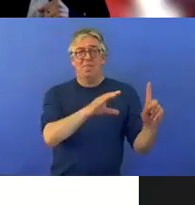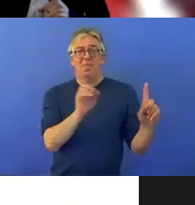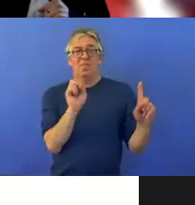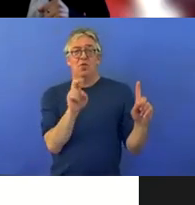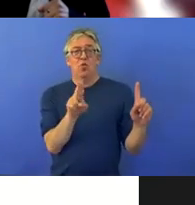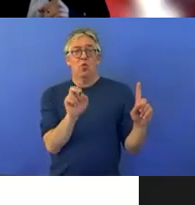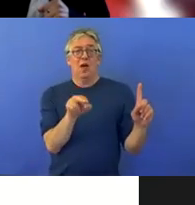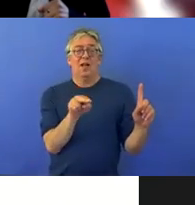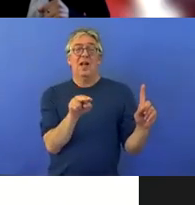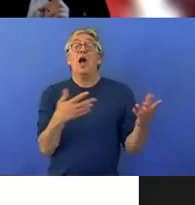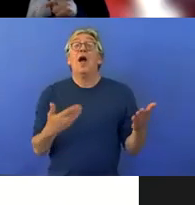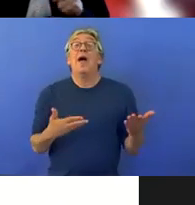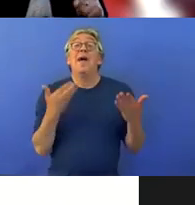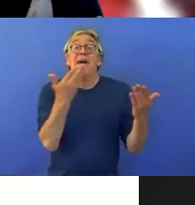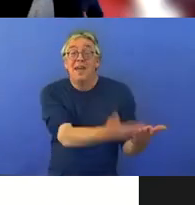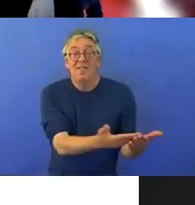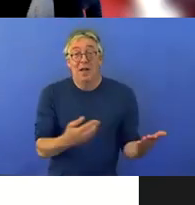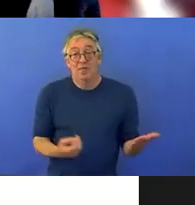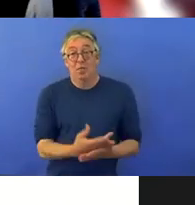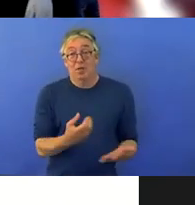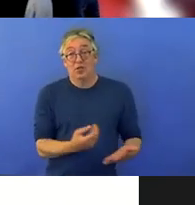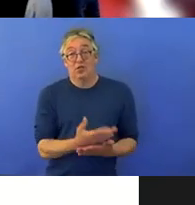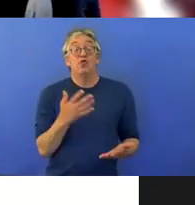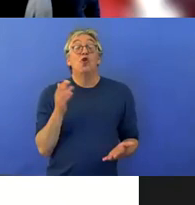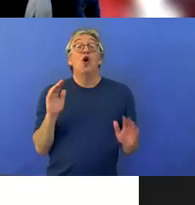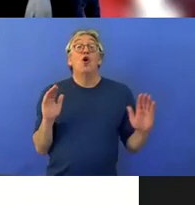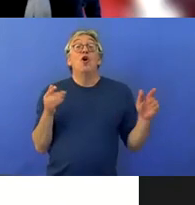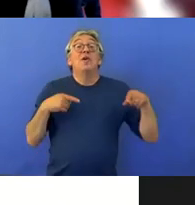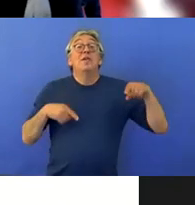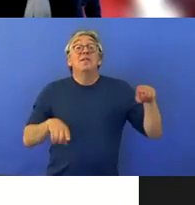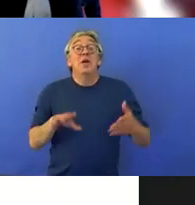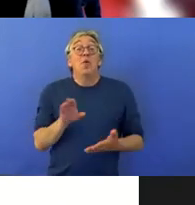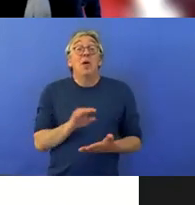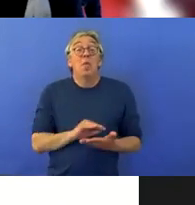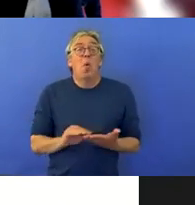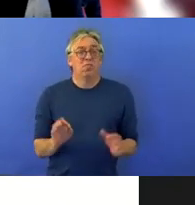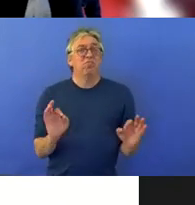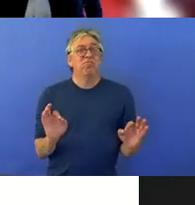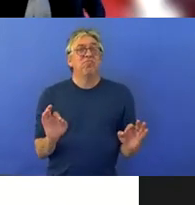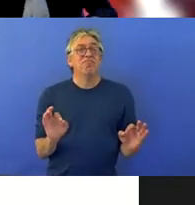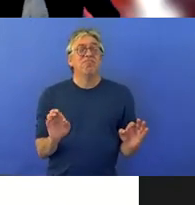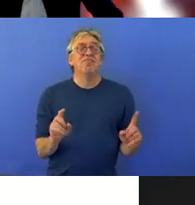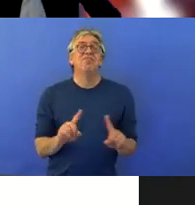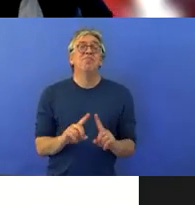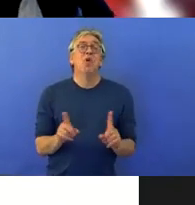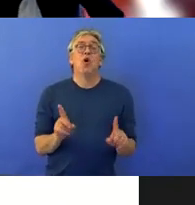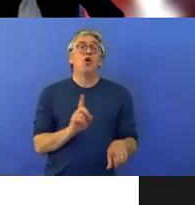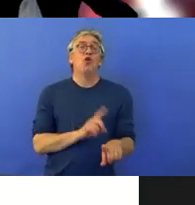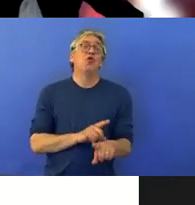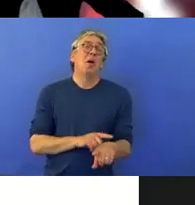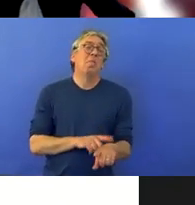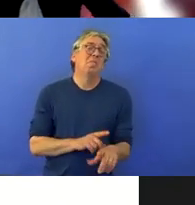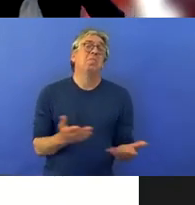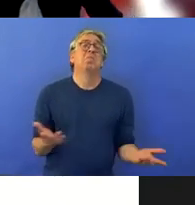information. Shadow reports are great, but they're only for a certain period of time. And with what's been going on in COVID, allowing the